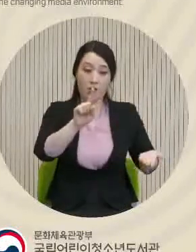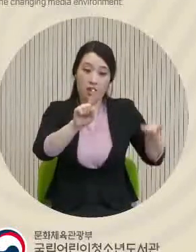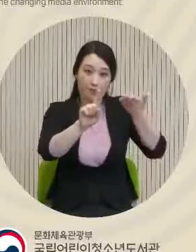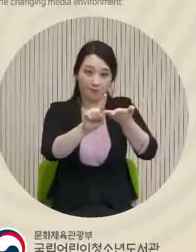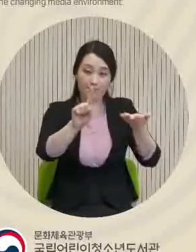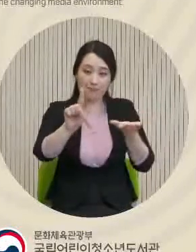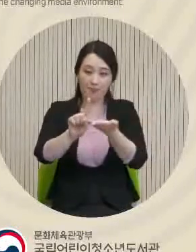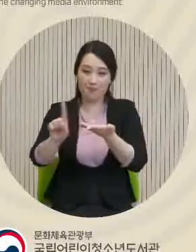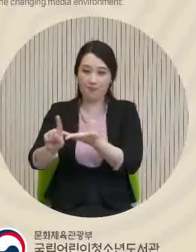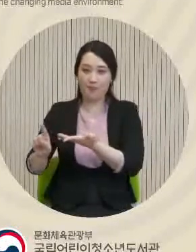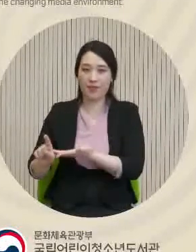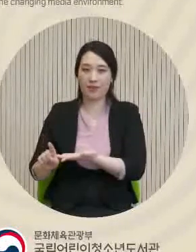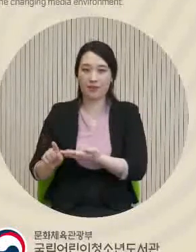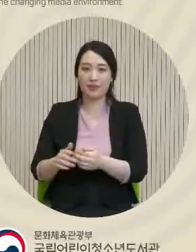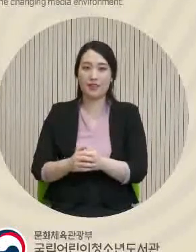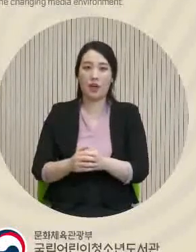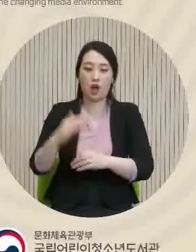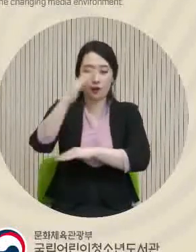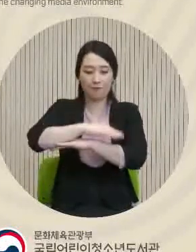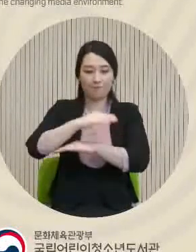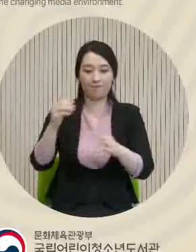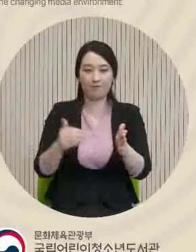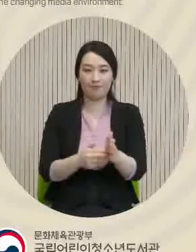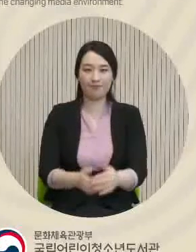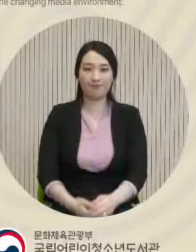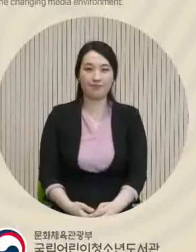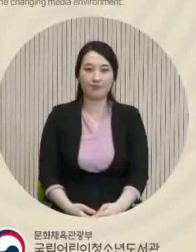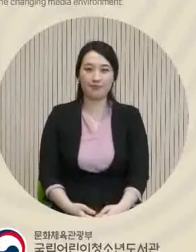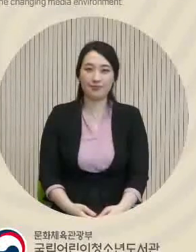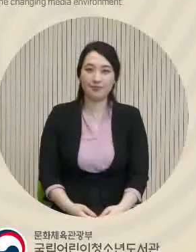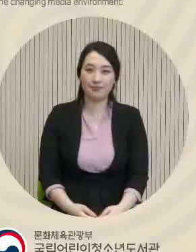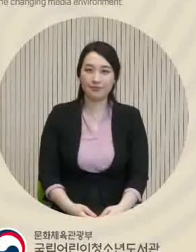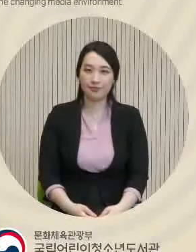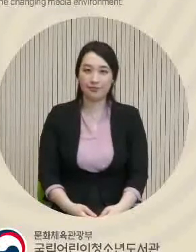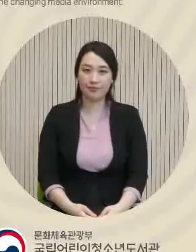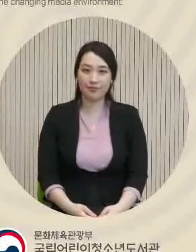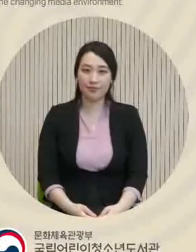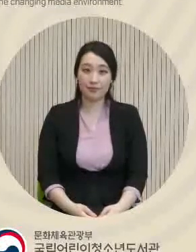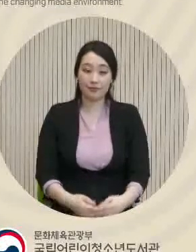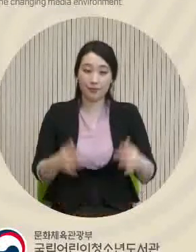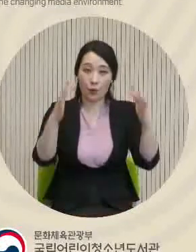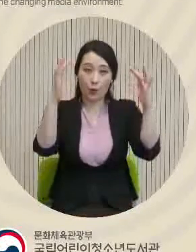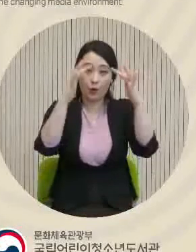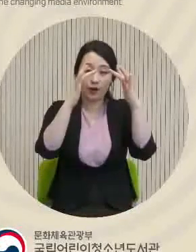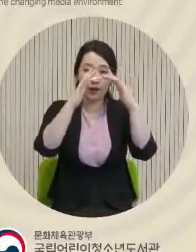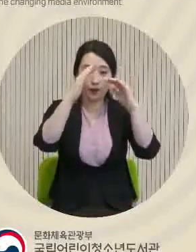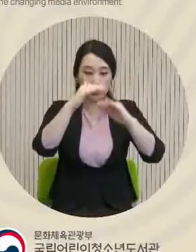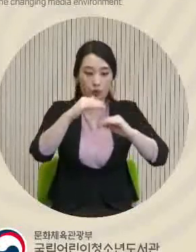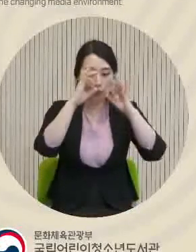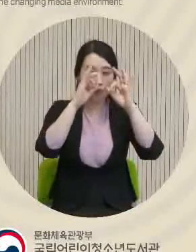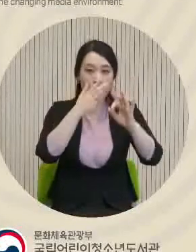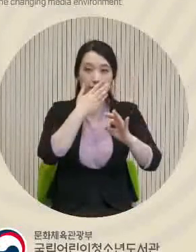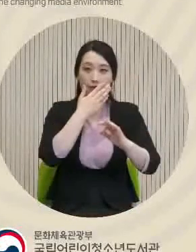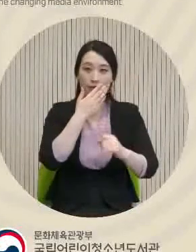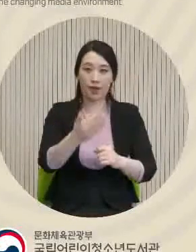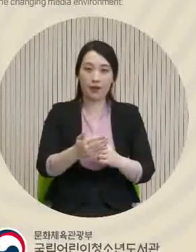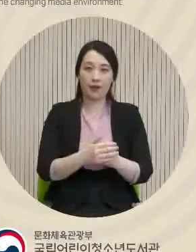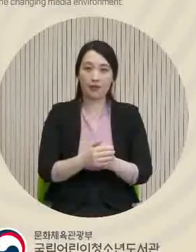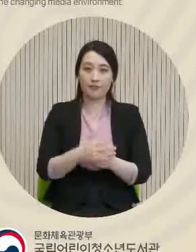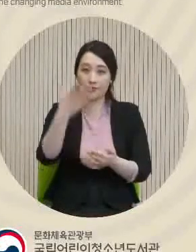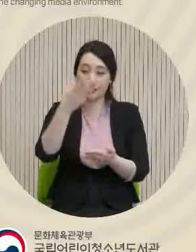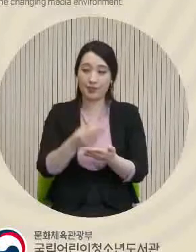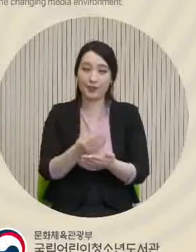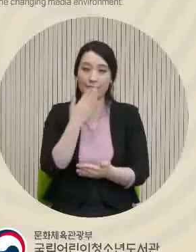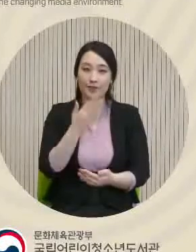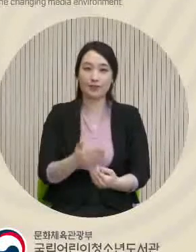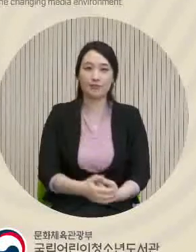each student in the schools have received these educational materials, and online